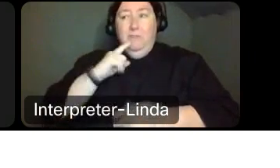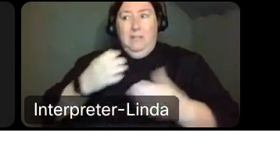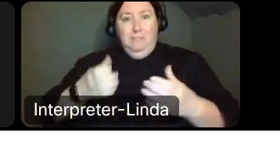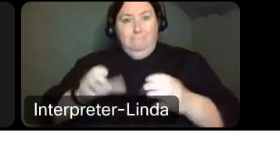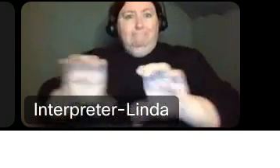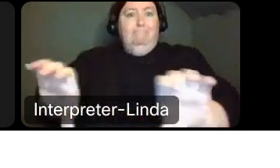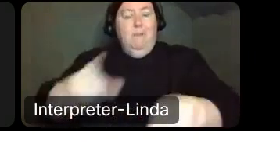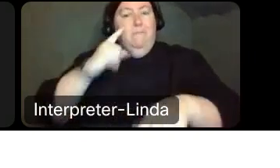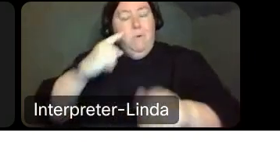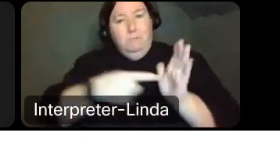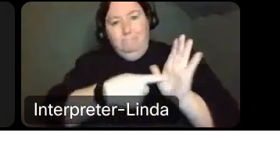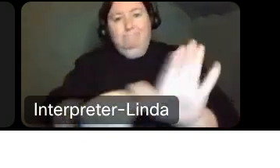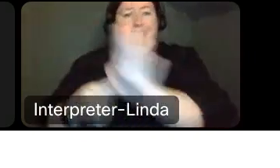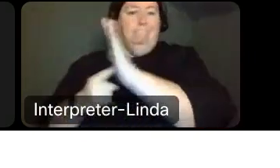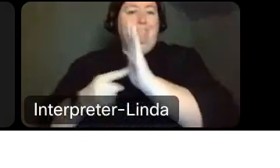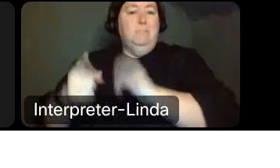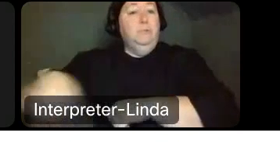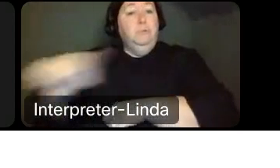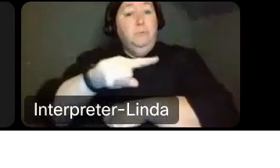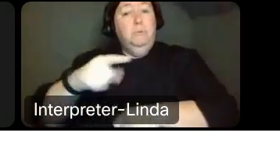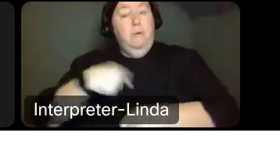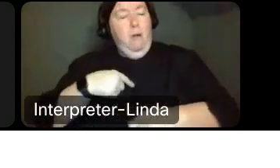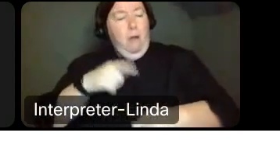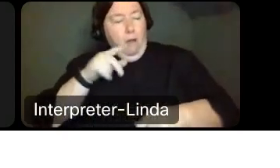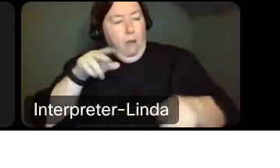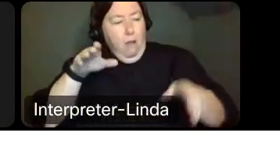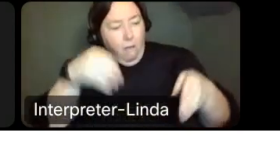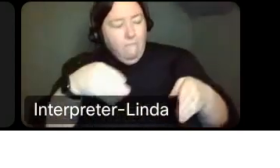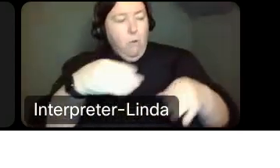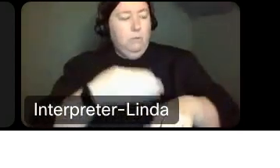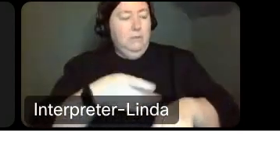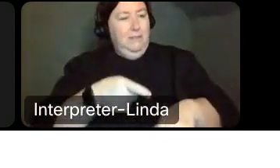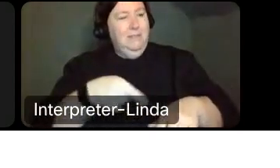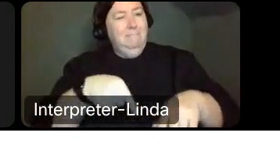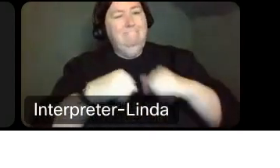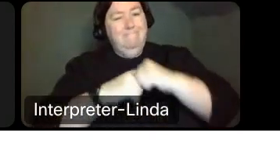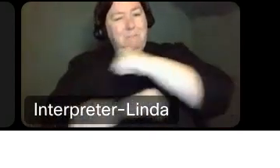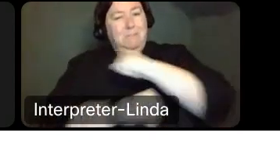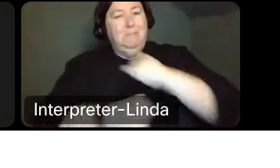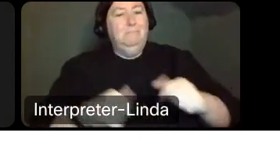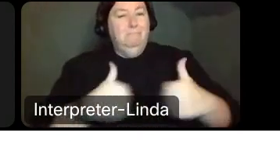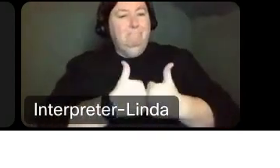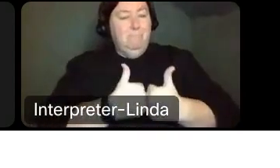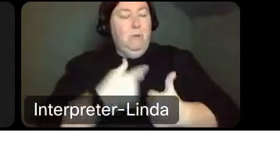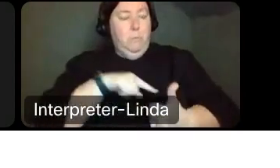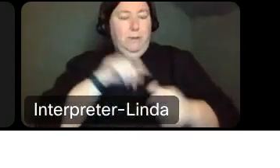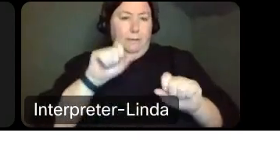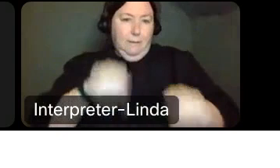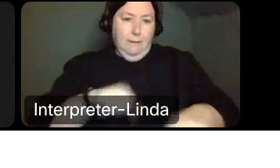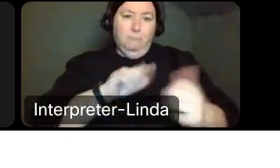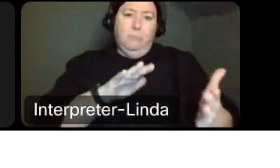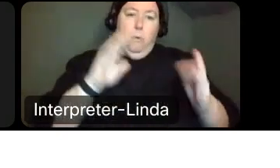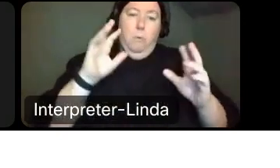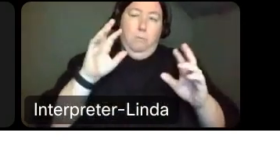okay, this is something that we can target that is sort of a fundamental challenge that we can address or hope to